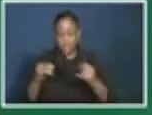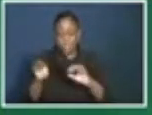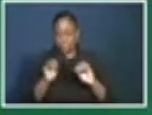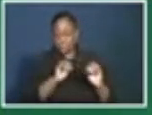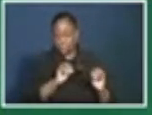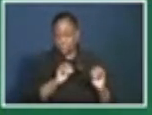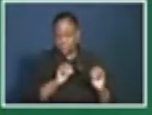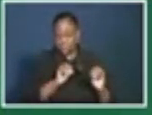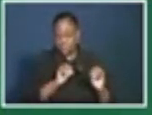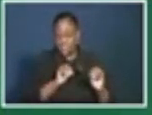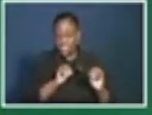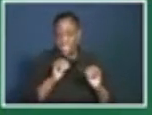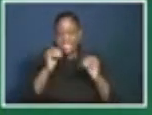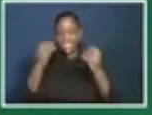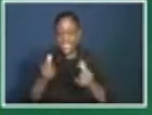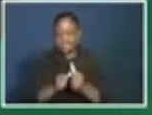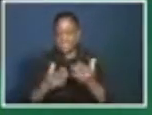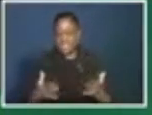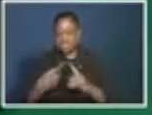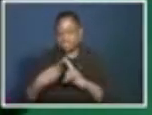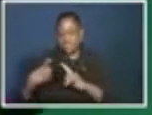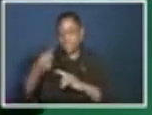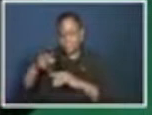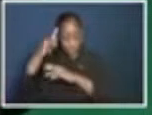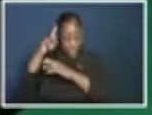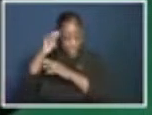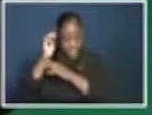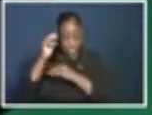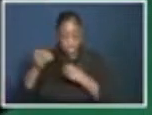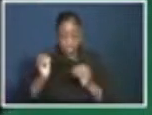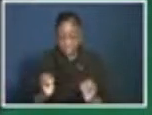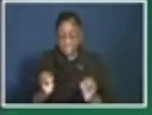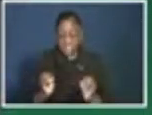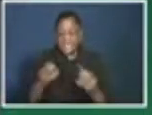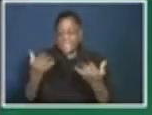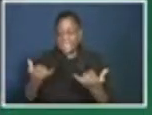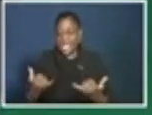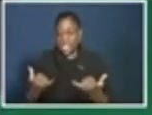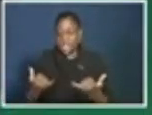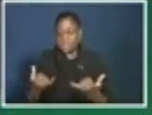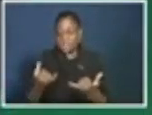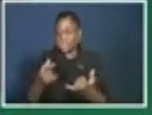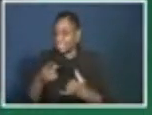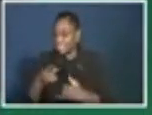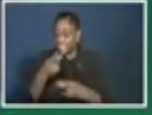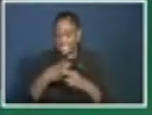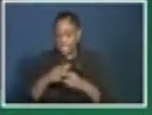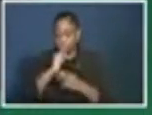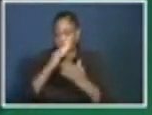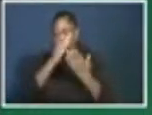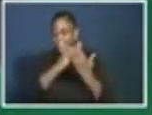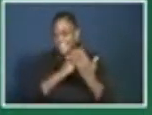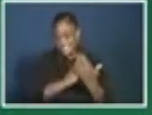events have now been moved to the Prime Minister's office, and for some reason, I've been left off such list.